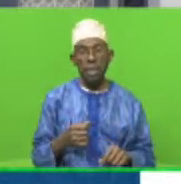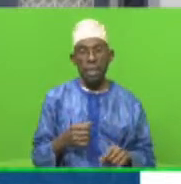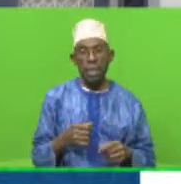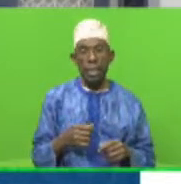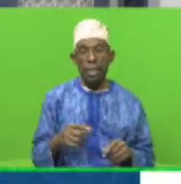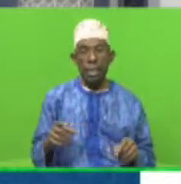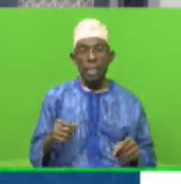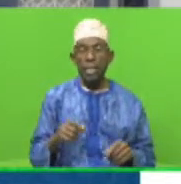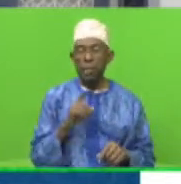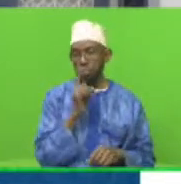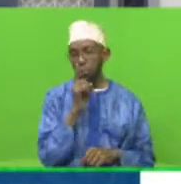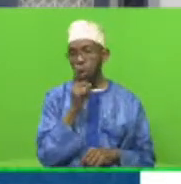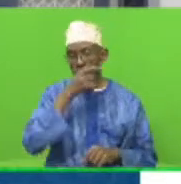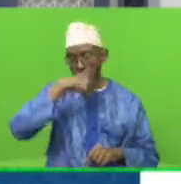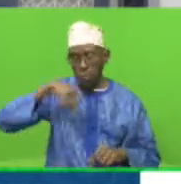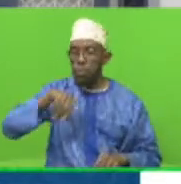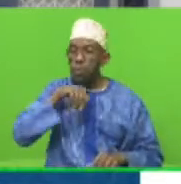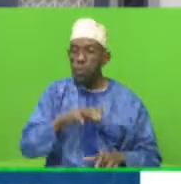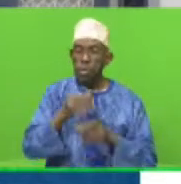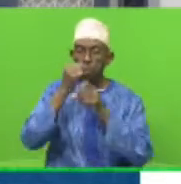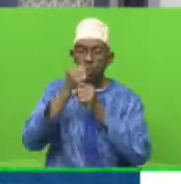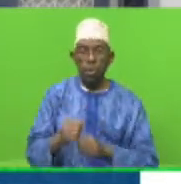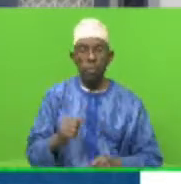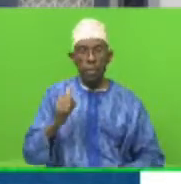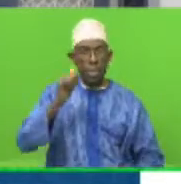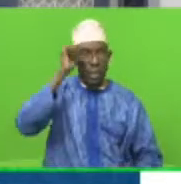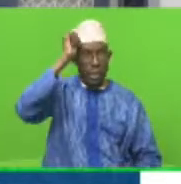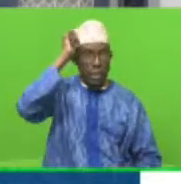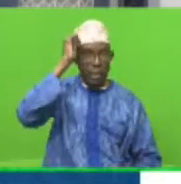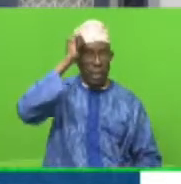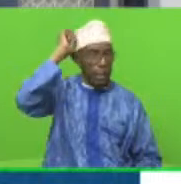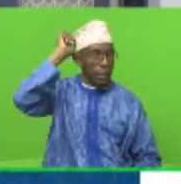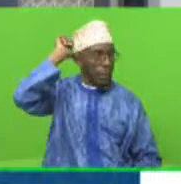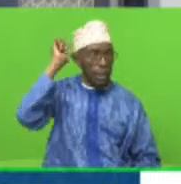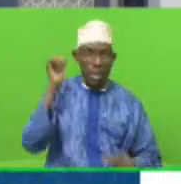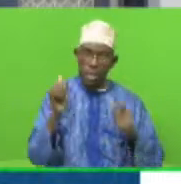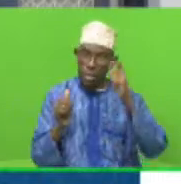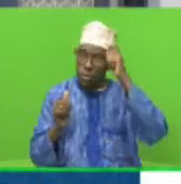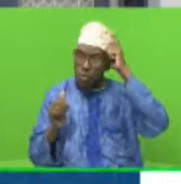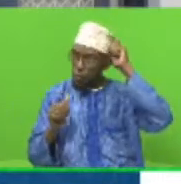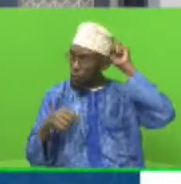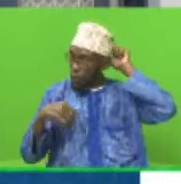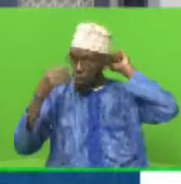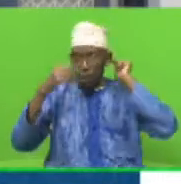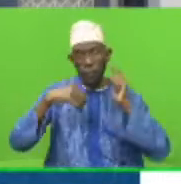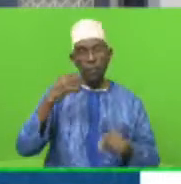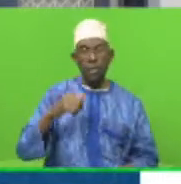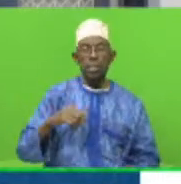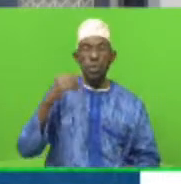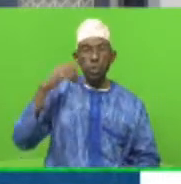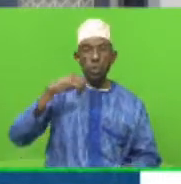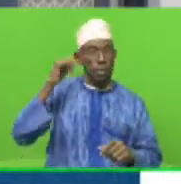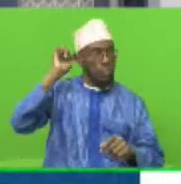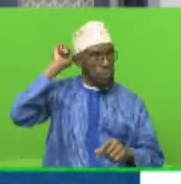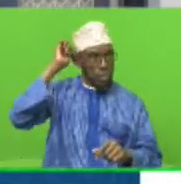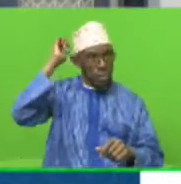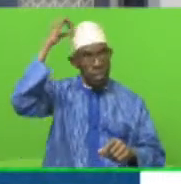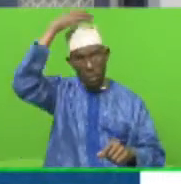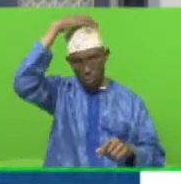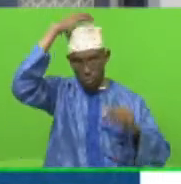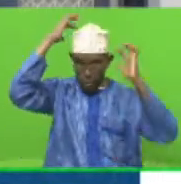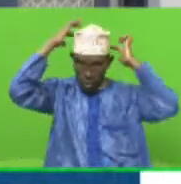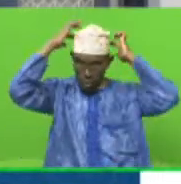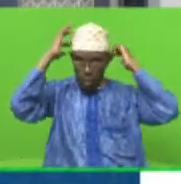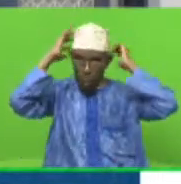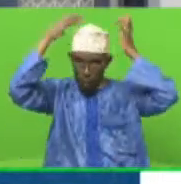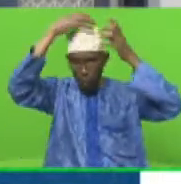that naha Rasulullah sallallahu alayhi wa sallam anil qaz'i. The Prophet sallallahu alaihi wasallam has prohibited al-qaza'. Qaza' is to shave part